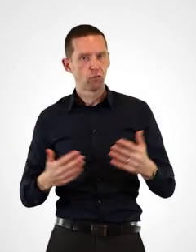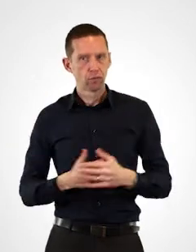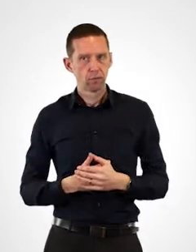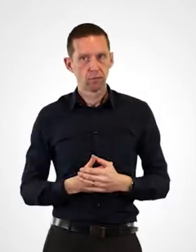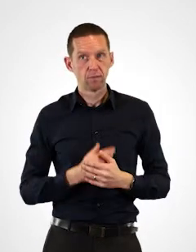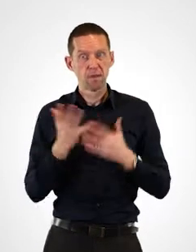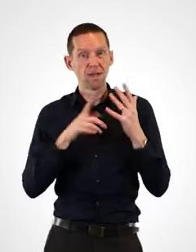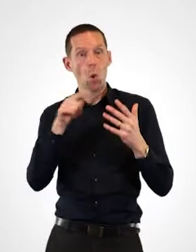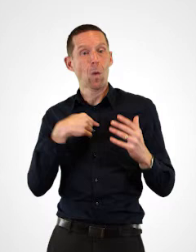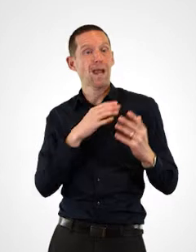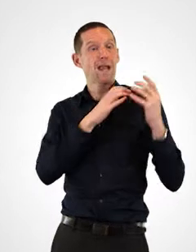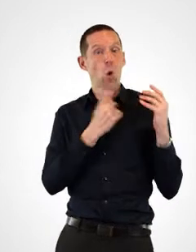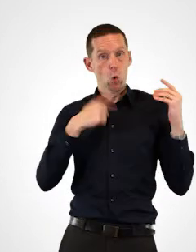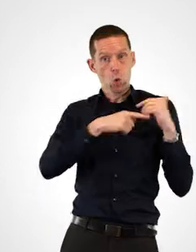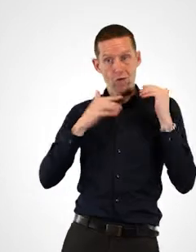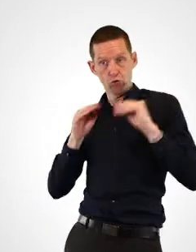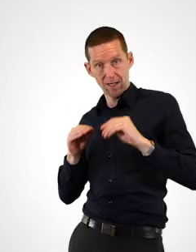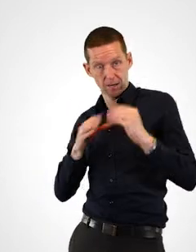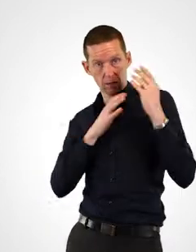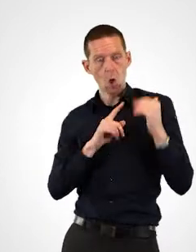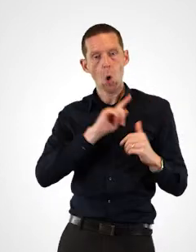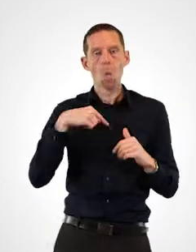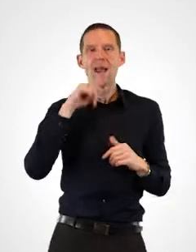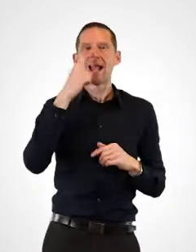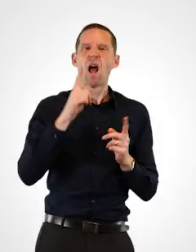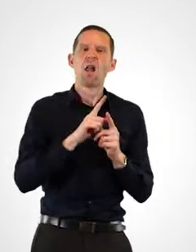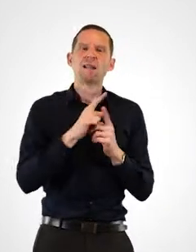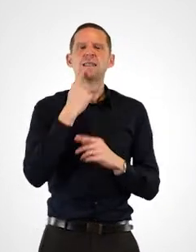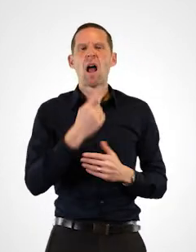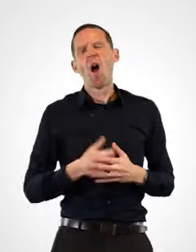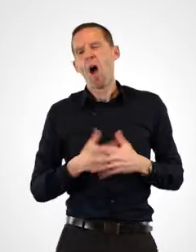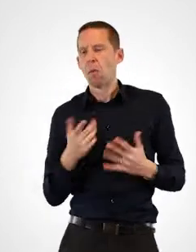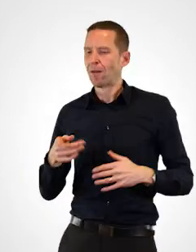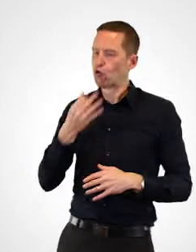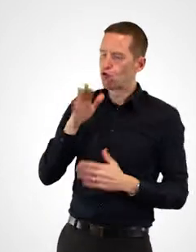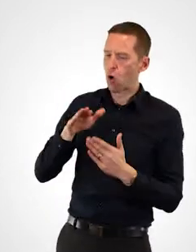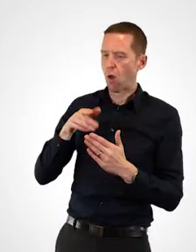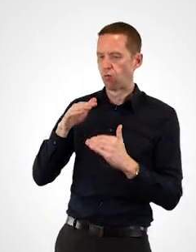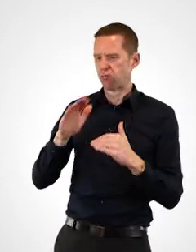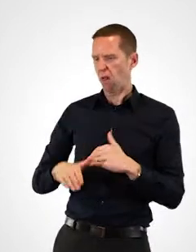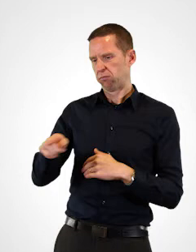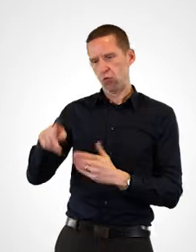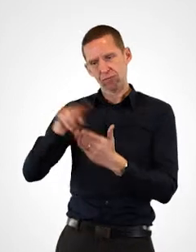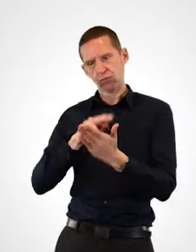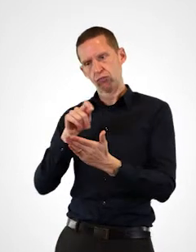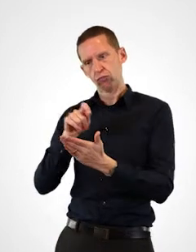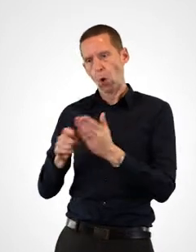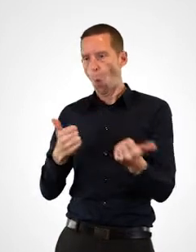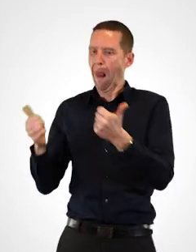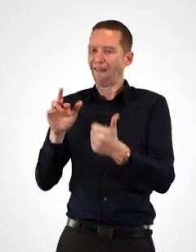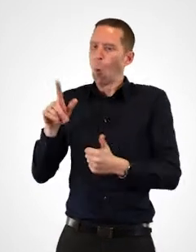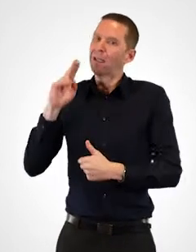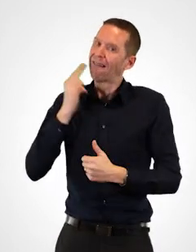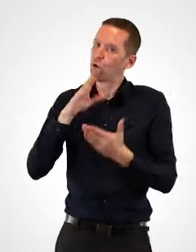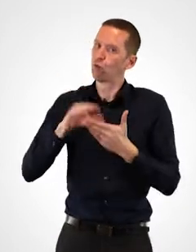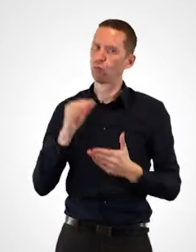on our shoulders as educators. We can no longer get by with saying, this child reads and writes well for a deaf student. We now have